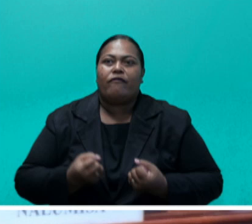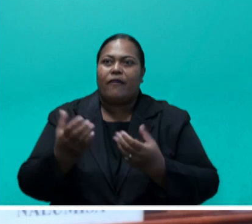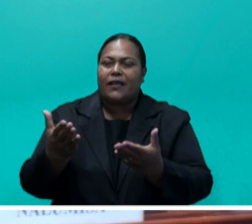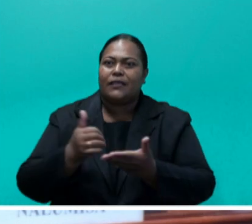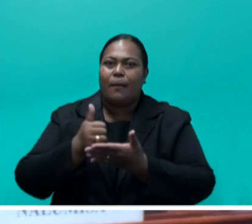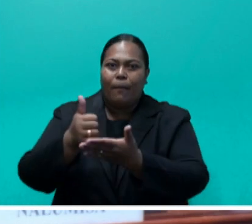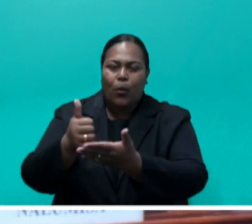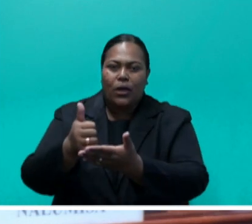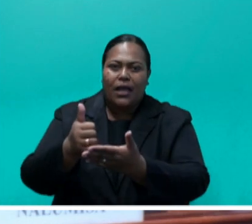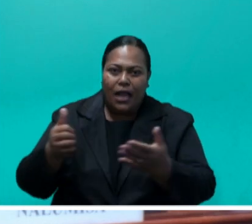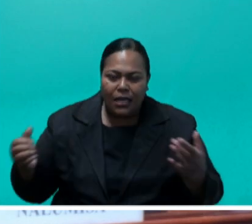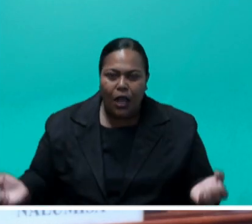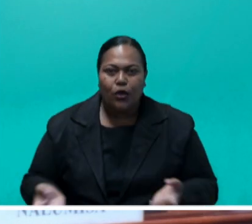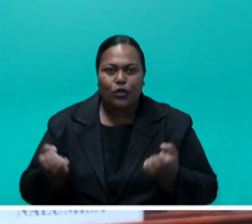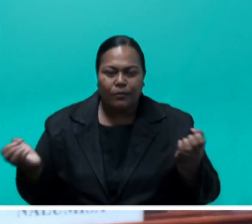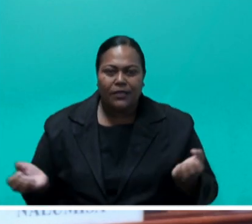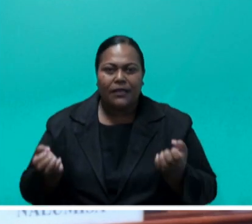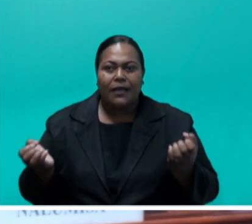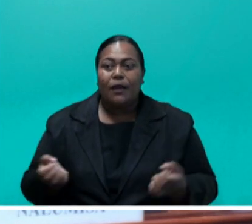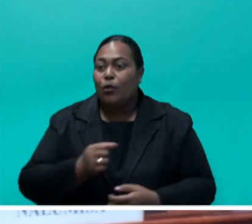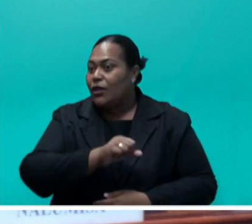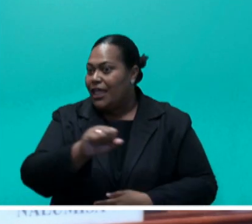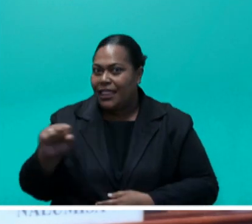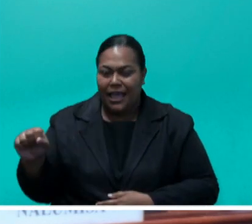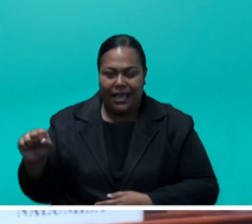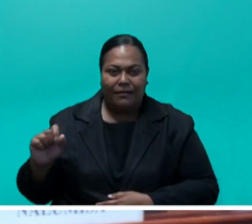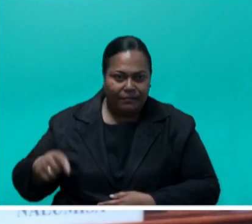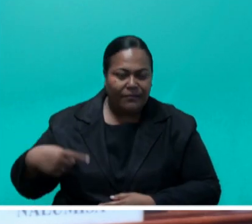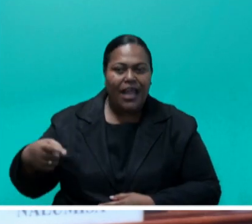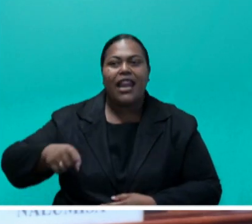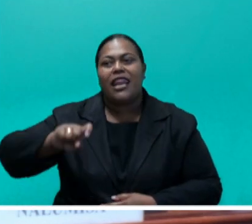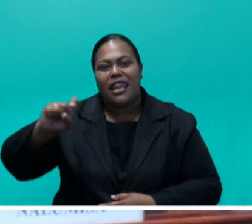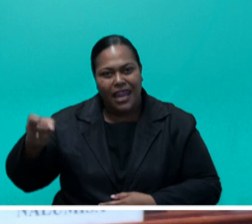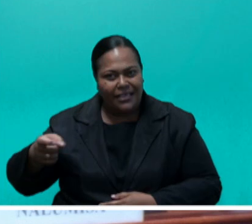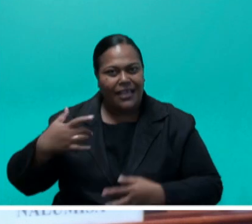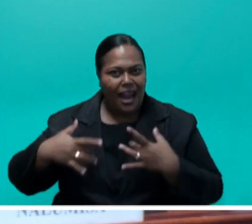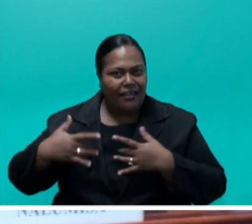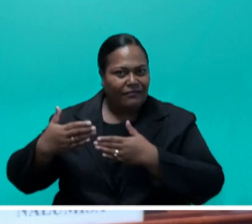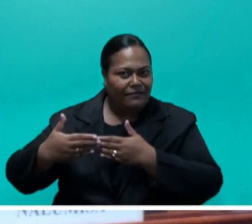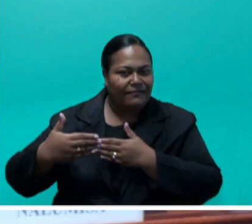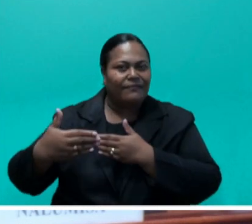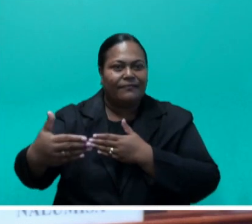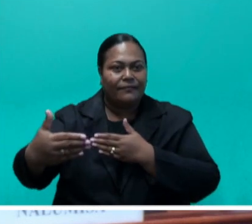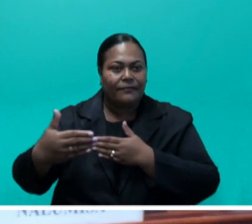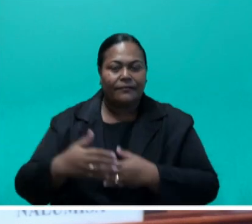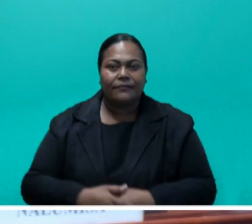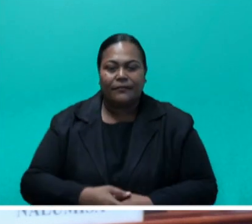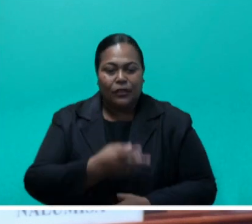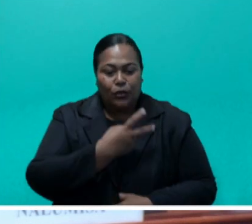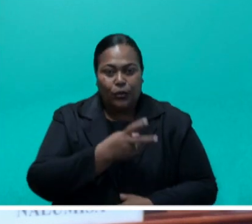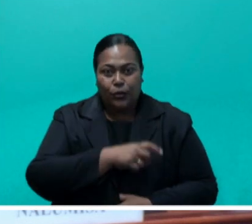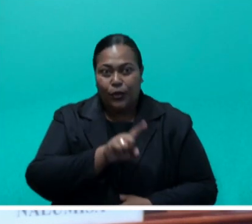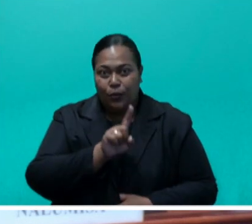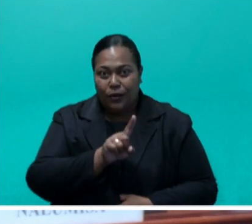and encouragement as they embark on the next chapter of their journey. From